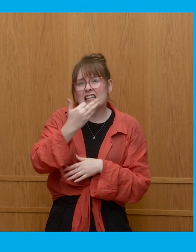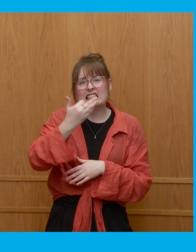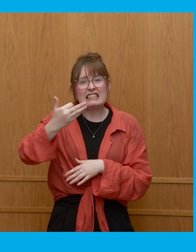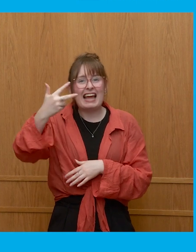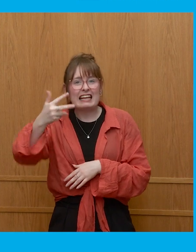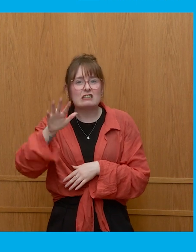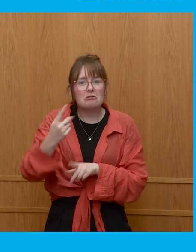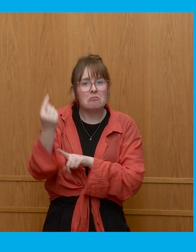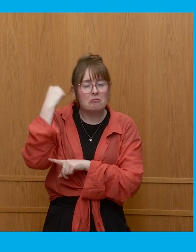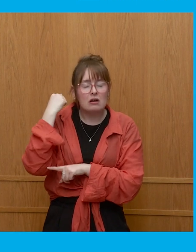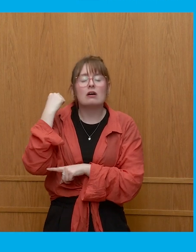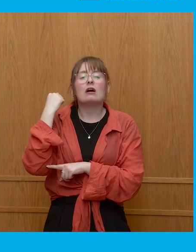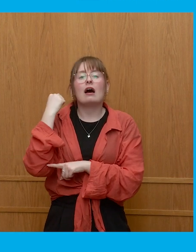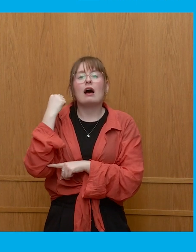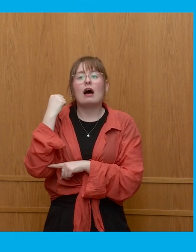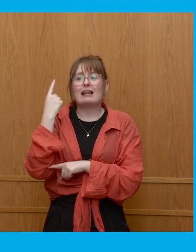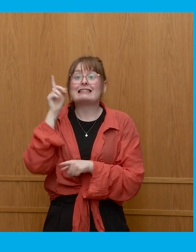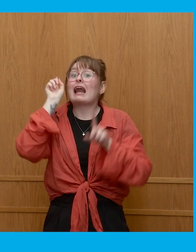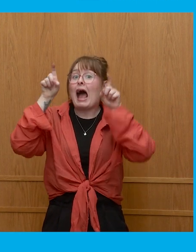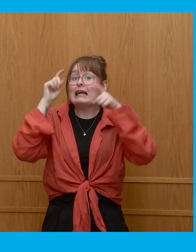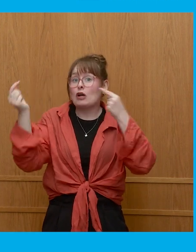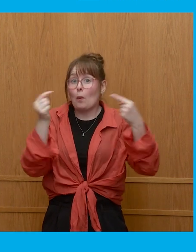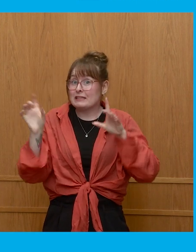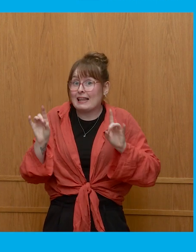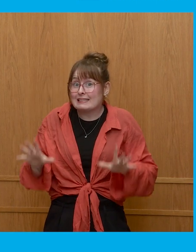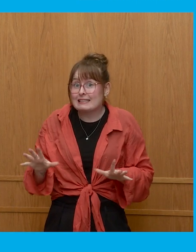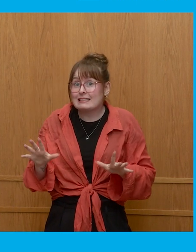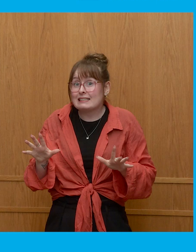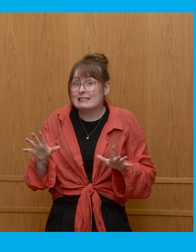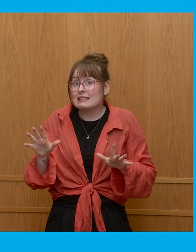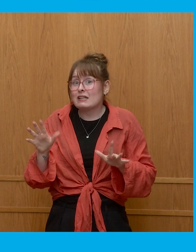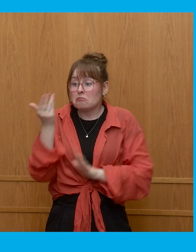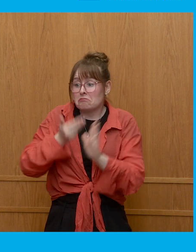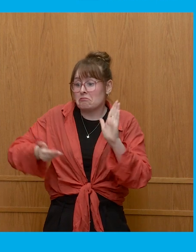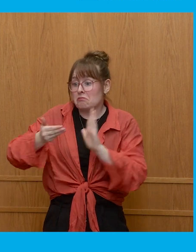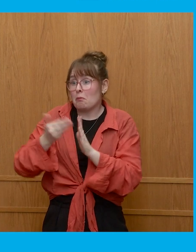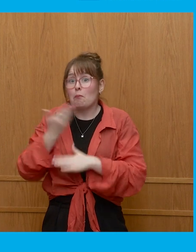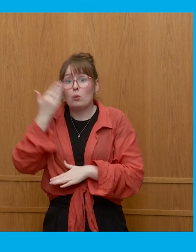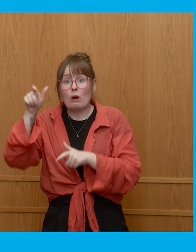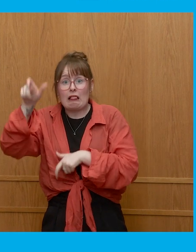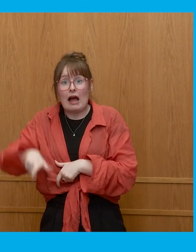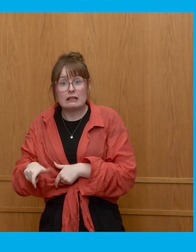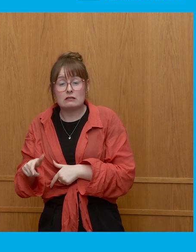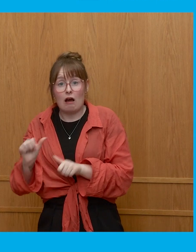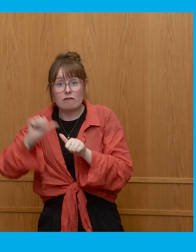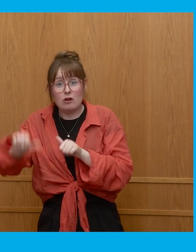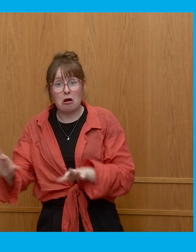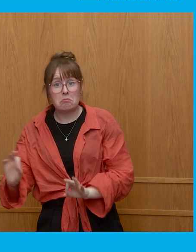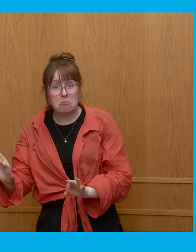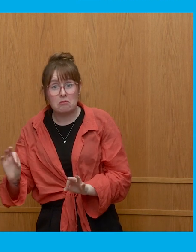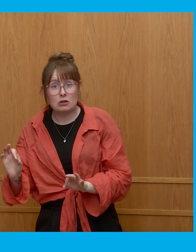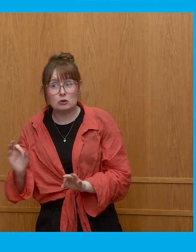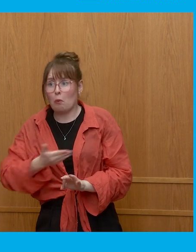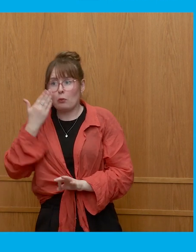1998, and it was an idea competition. And on top, there was no client, actually. Yeah. So no